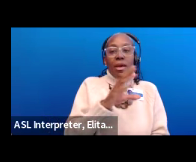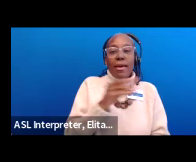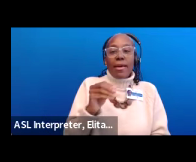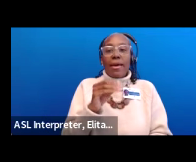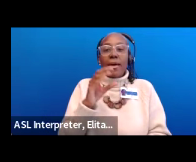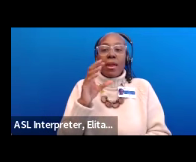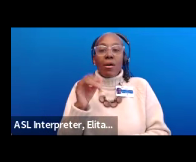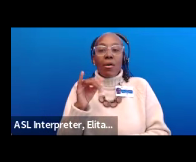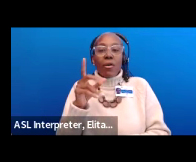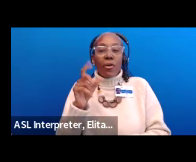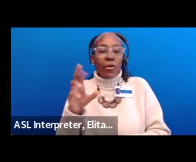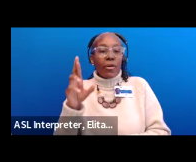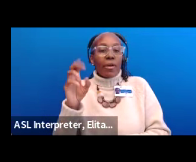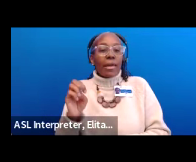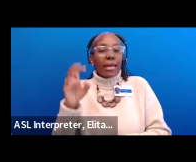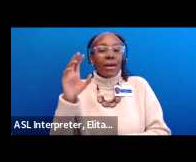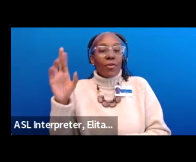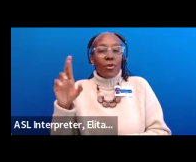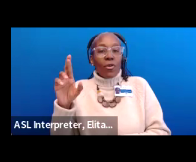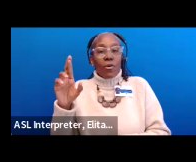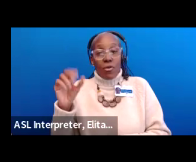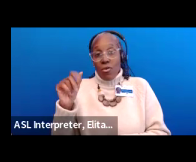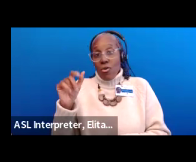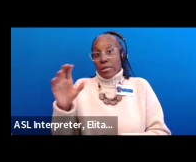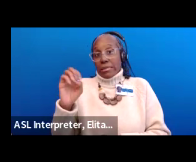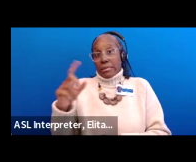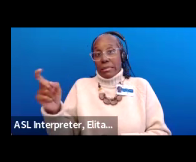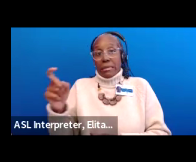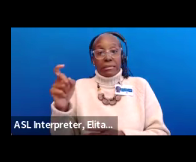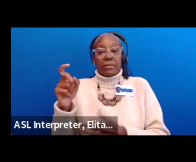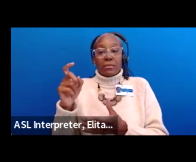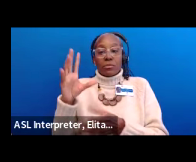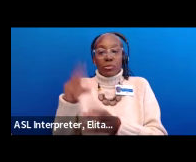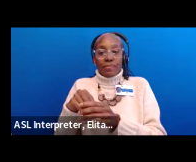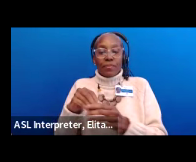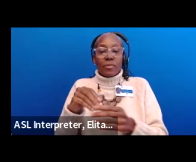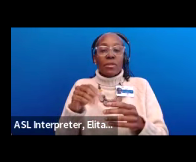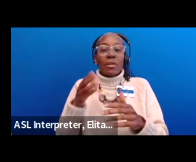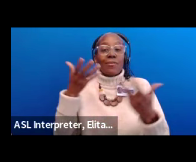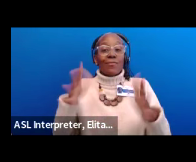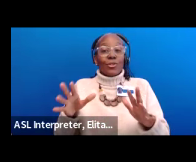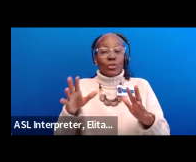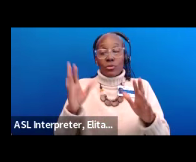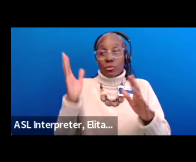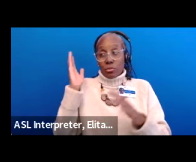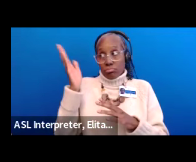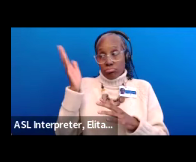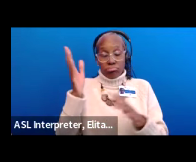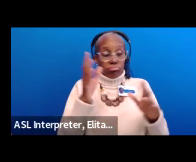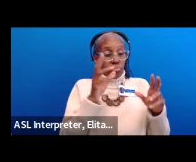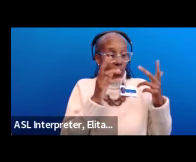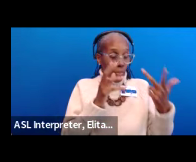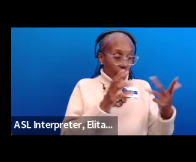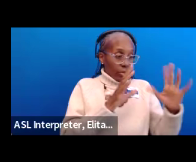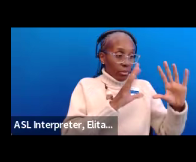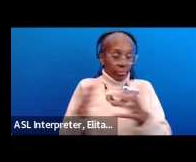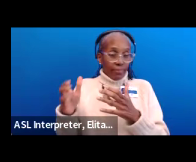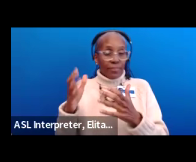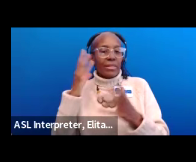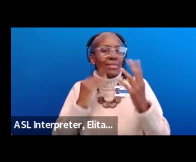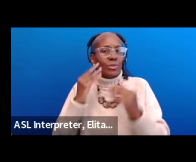participant. And at the end of this webinar, we'll have 3 sections to discuss the personal experiences with